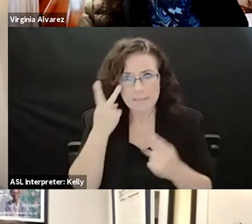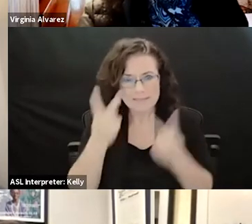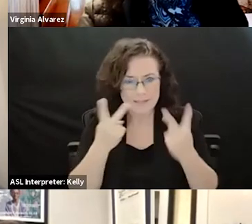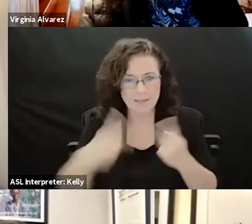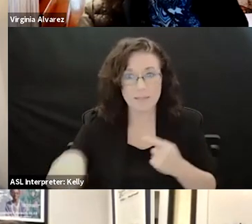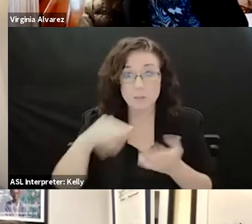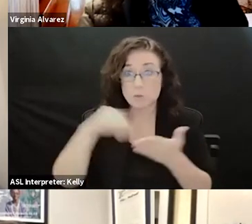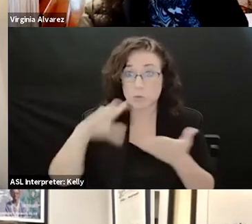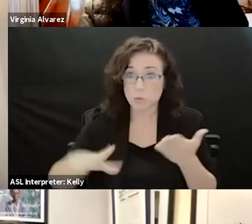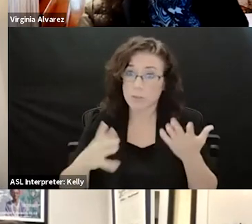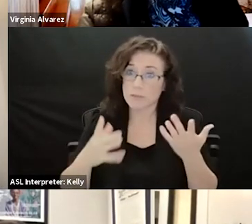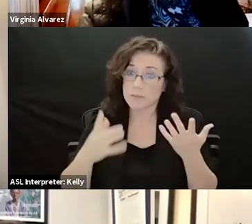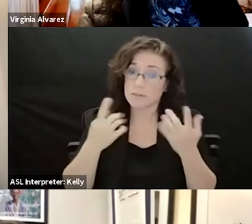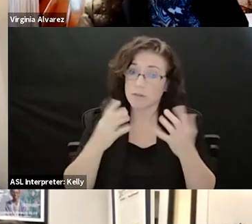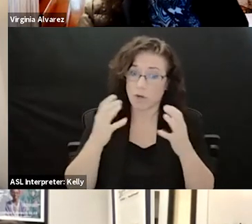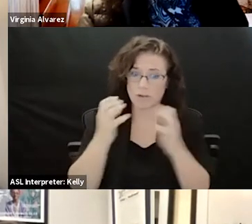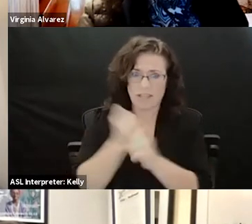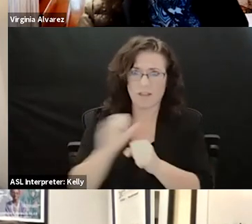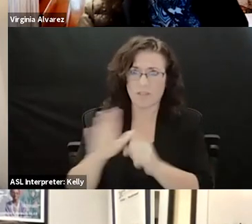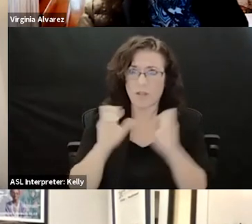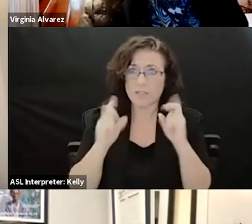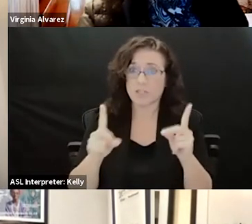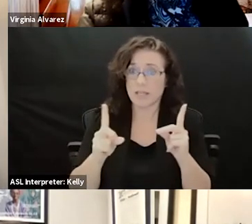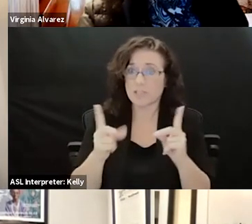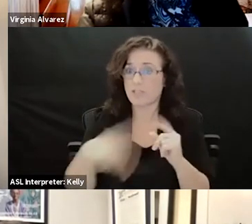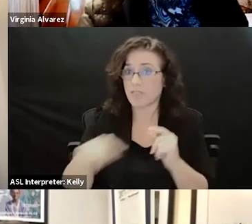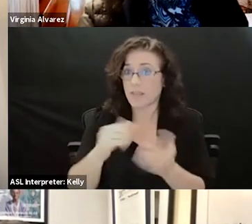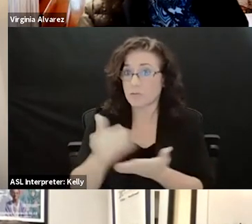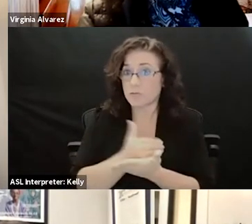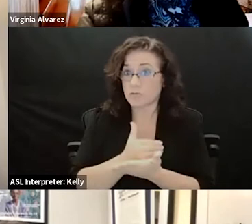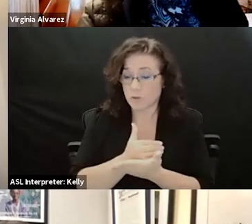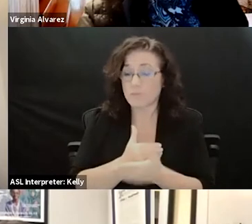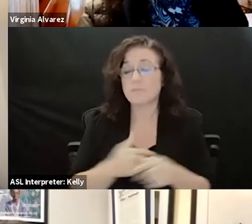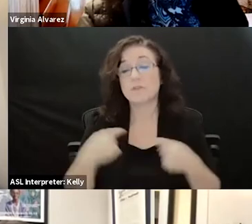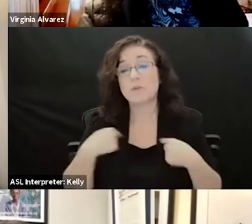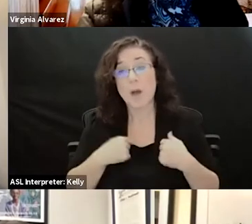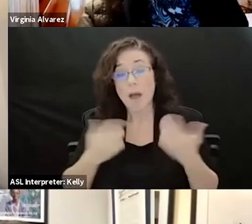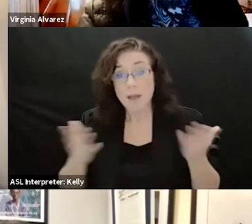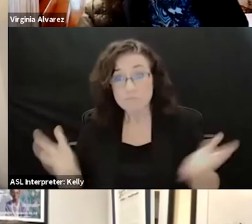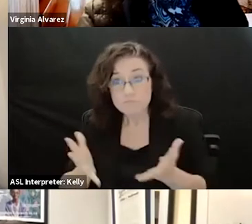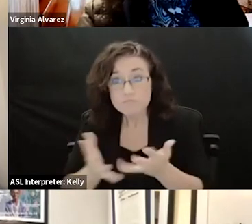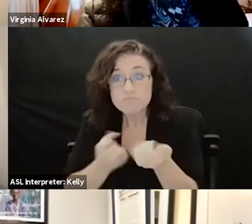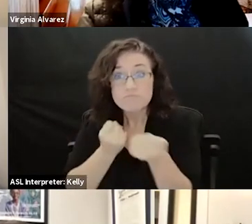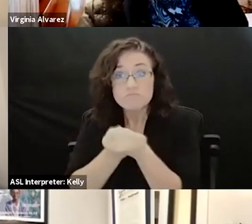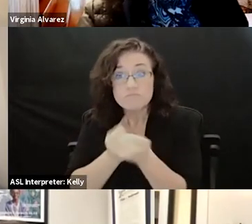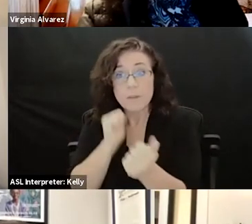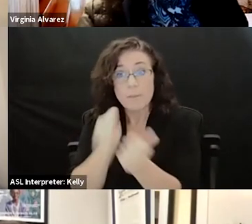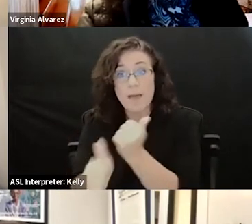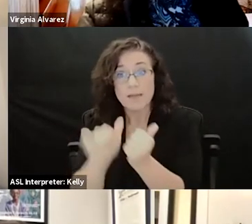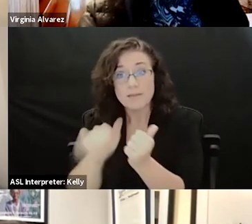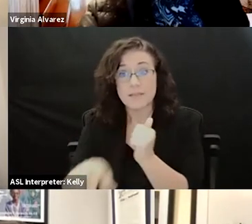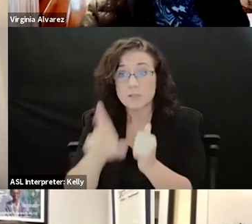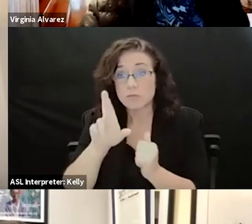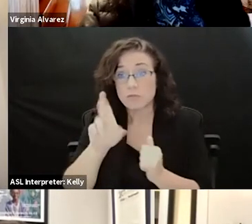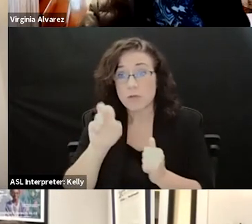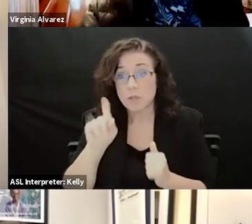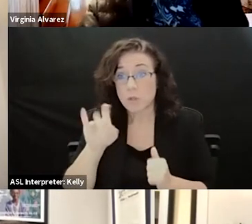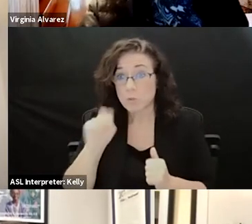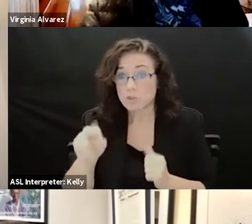urge all board members to support this important resolution and to vote to pass it immediately thank you